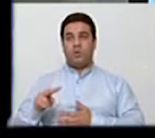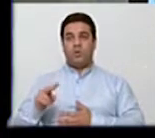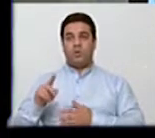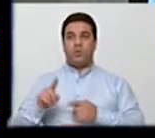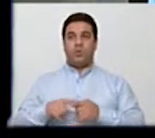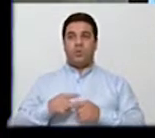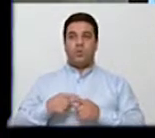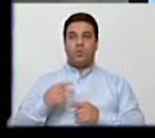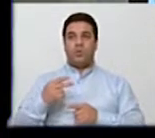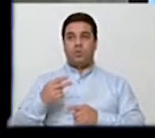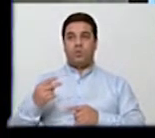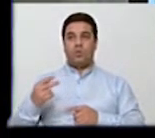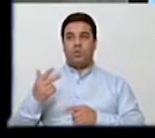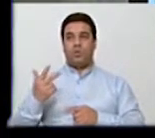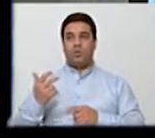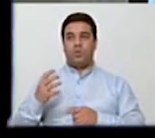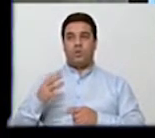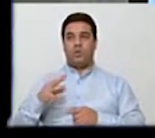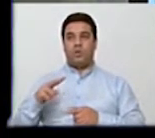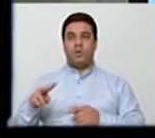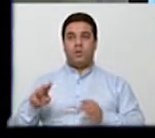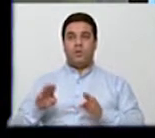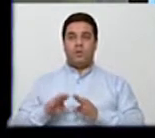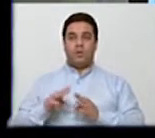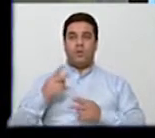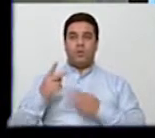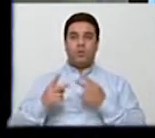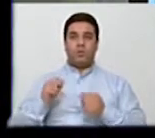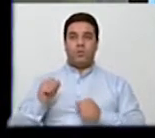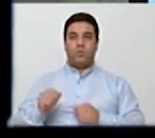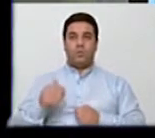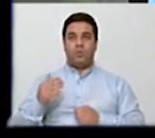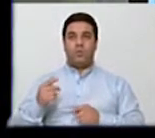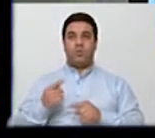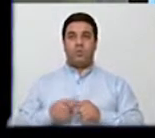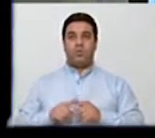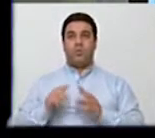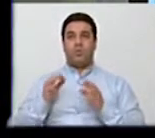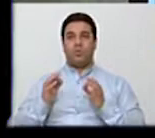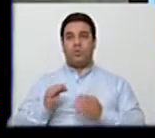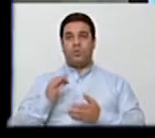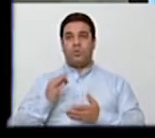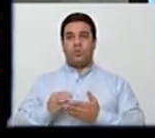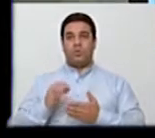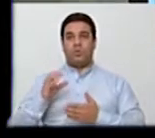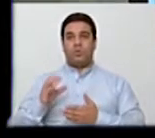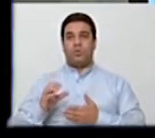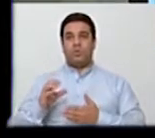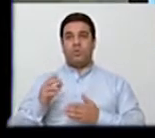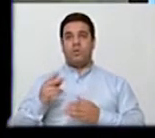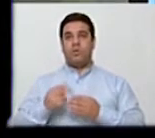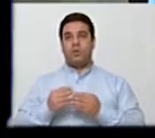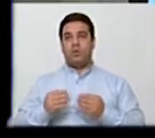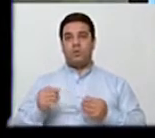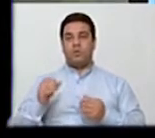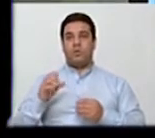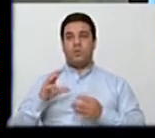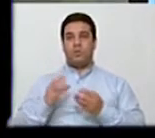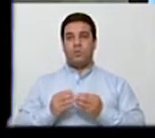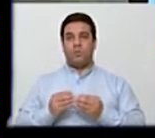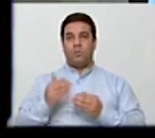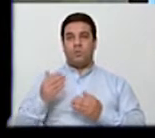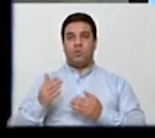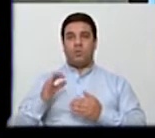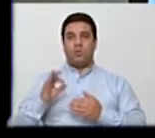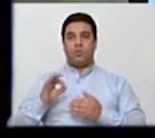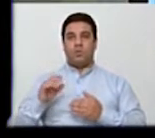yoki 300 ml'ga teng ekanligini ko'rishimiz mumkin. Shunda to'g'ri javob C, eritmaning hajmi kumush nitrat